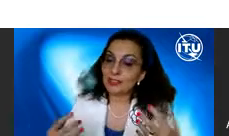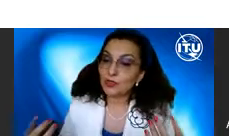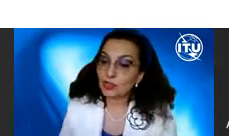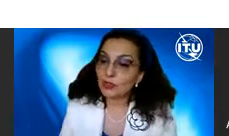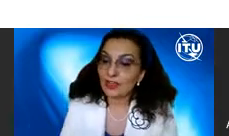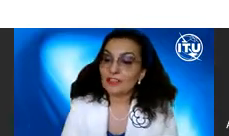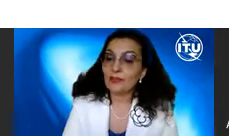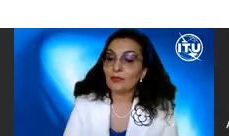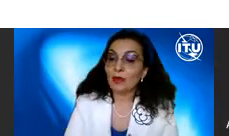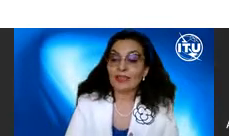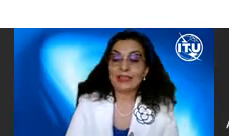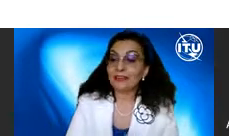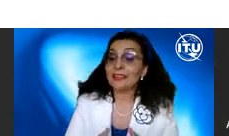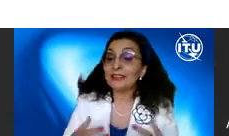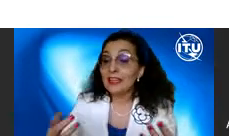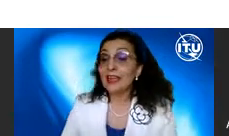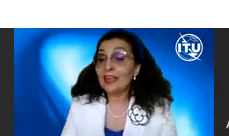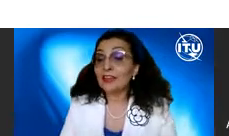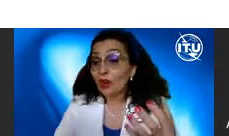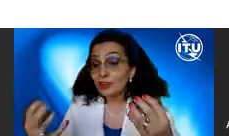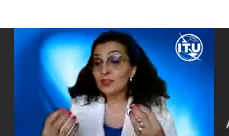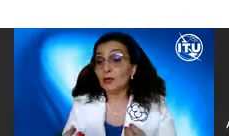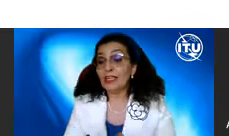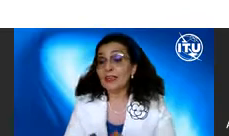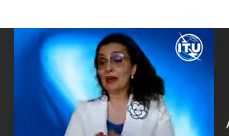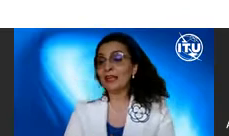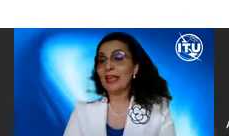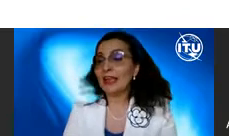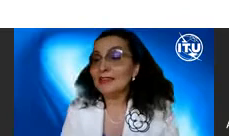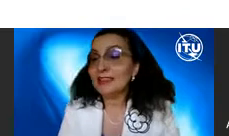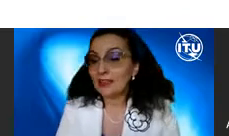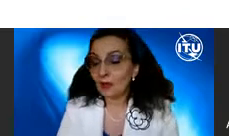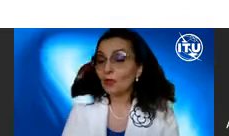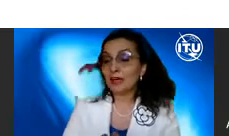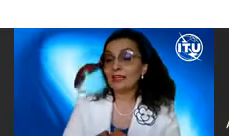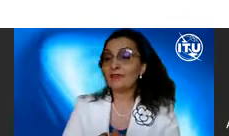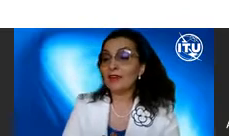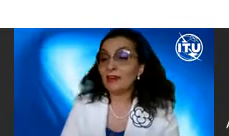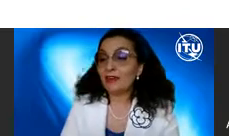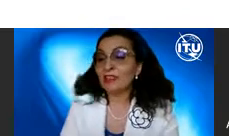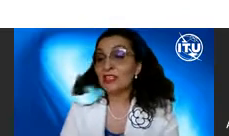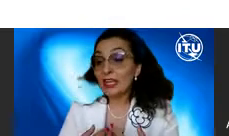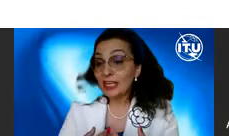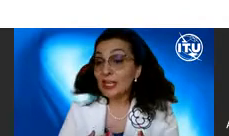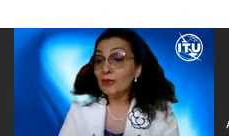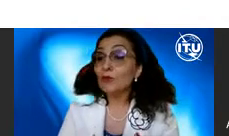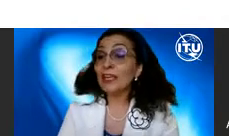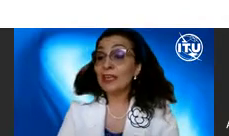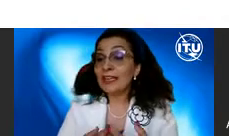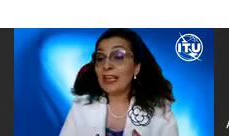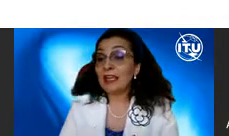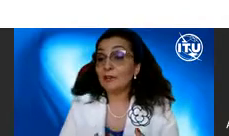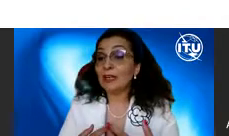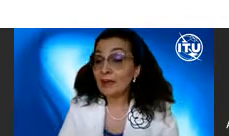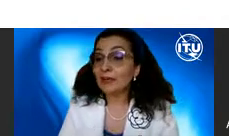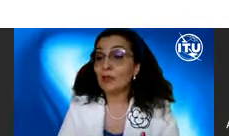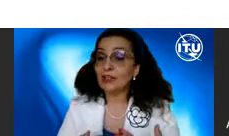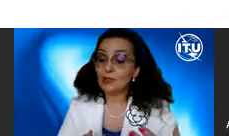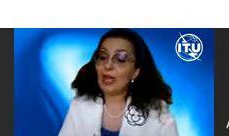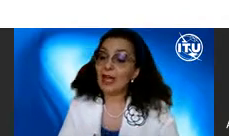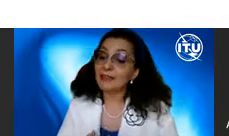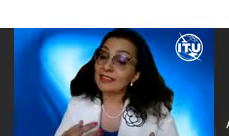accessible formats to ensure that everyone can access. And also in our case, in our work environment, if we